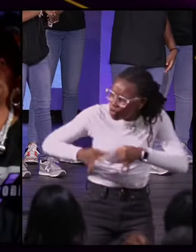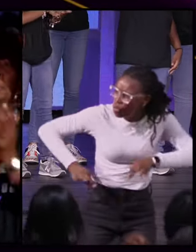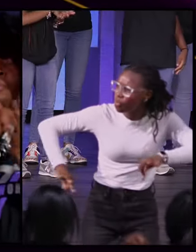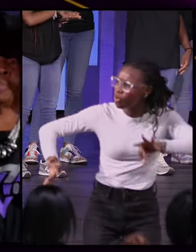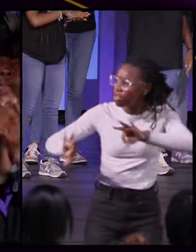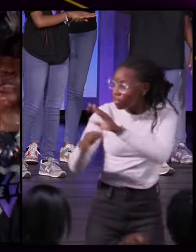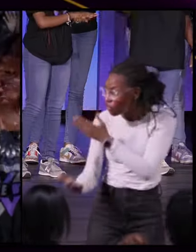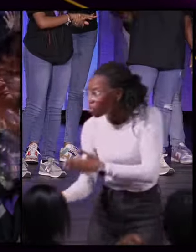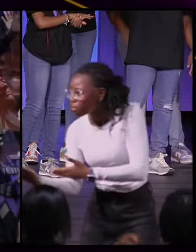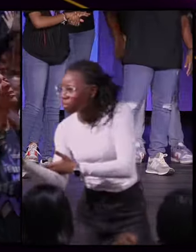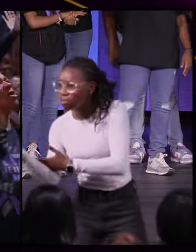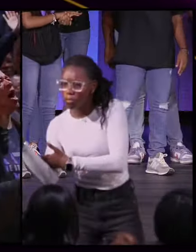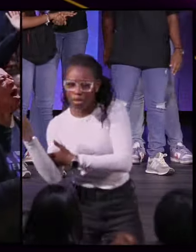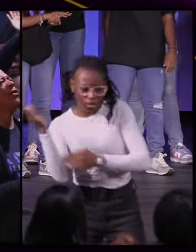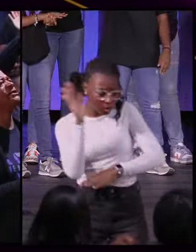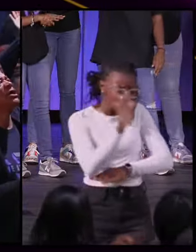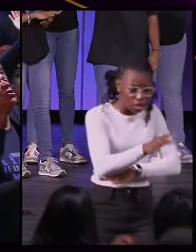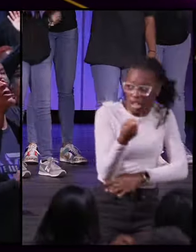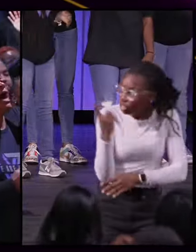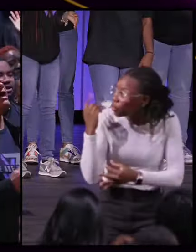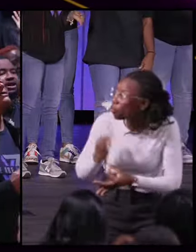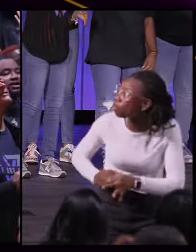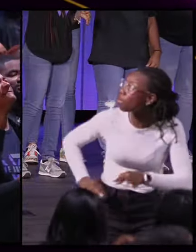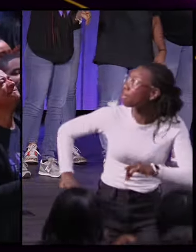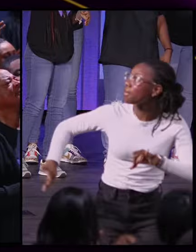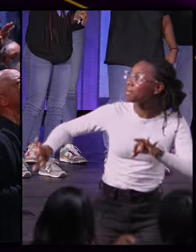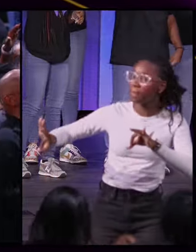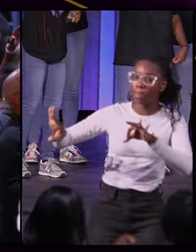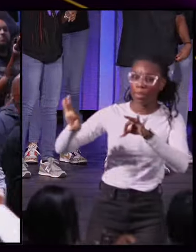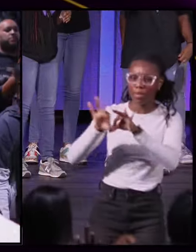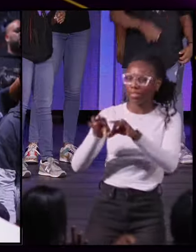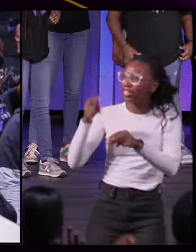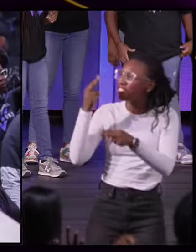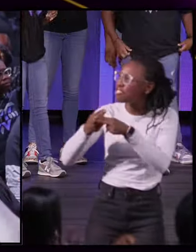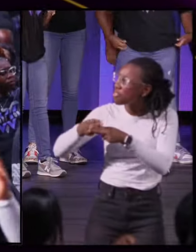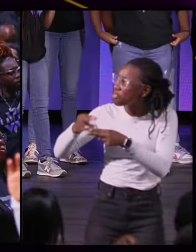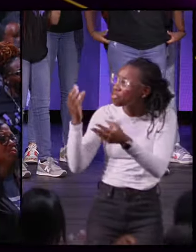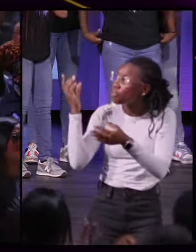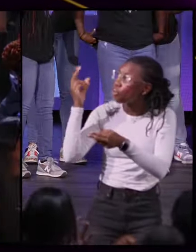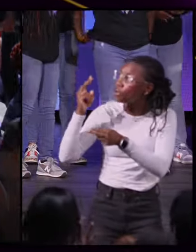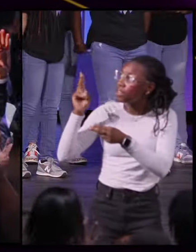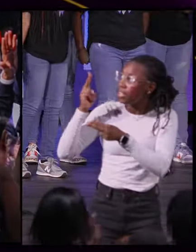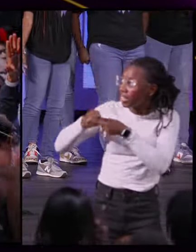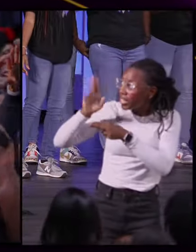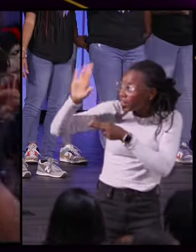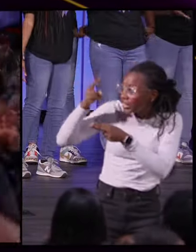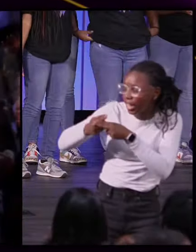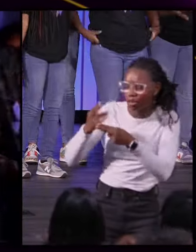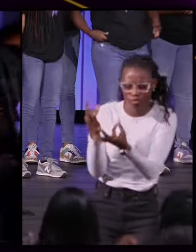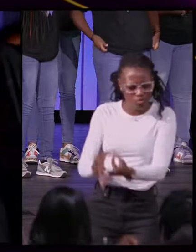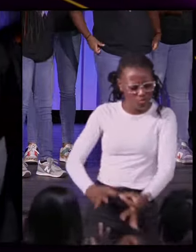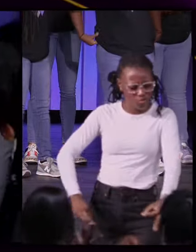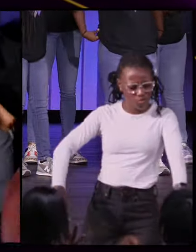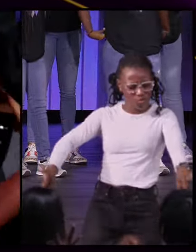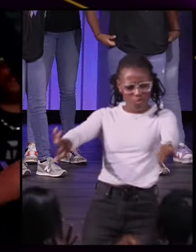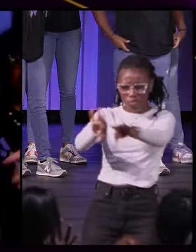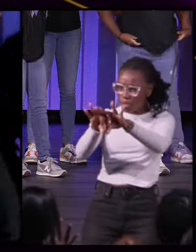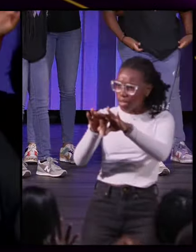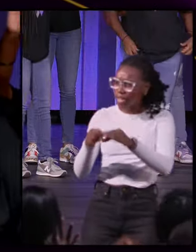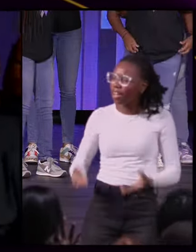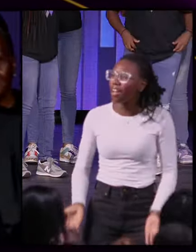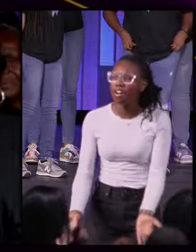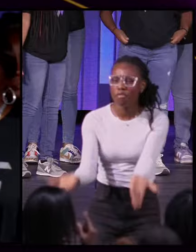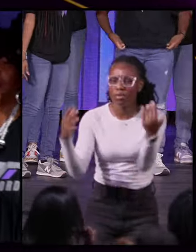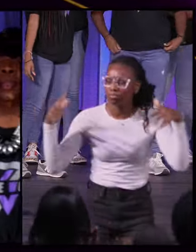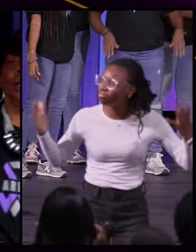the sun until the setting of the same, the name of the Lord is worthy to be praised. I see hands lifted, but I